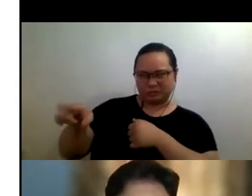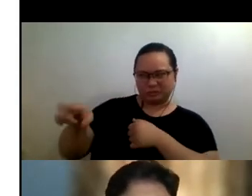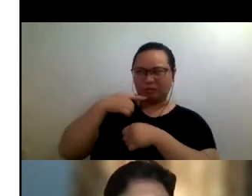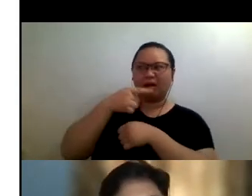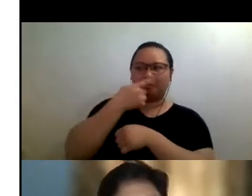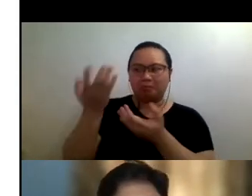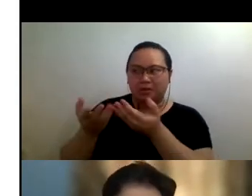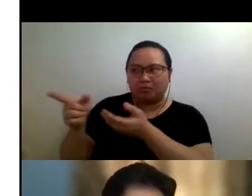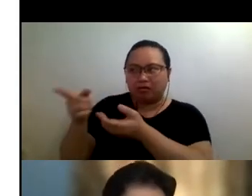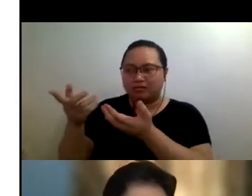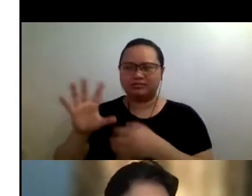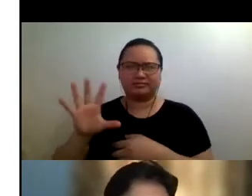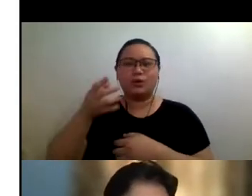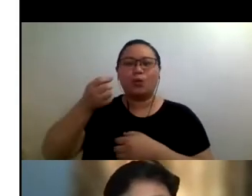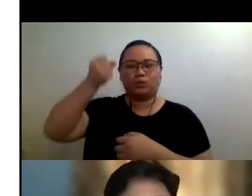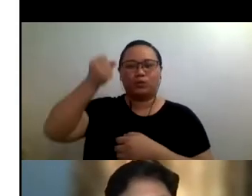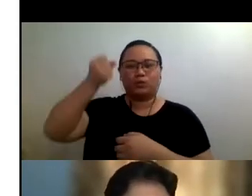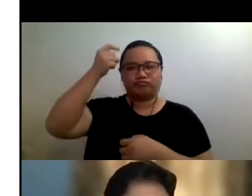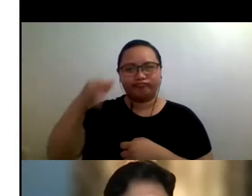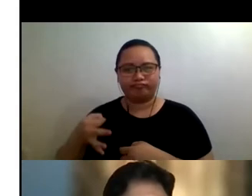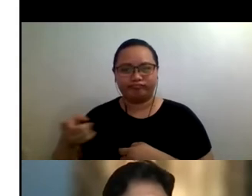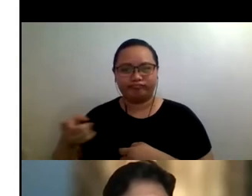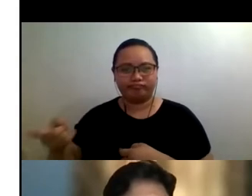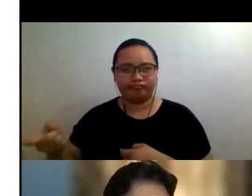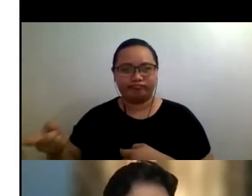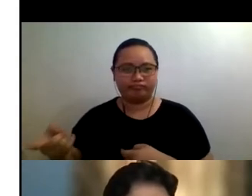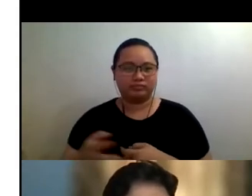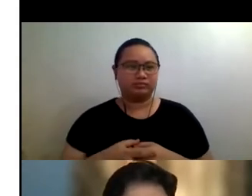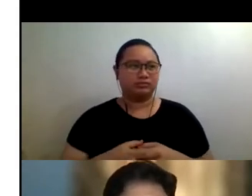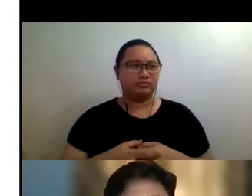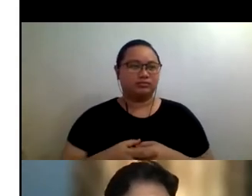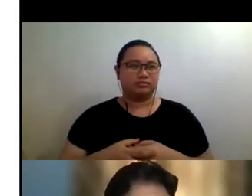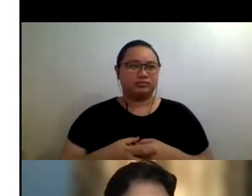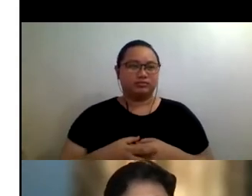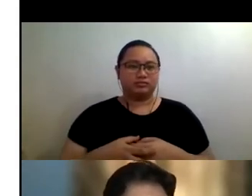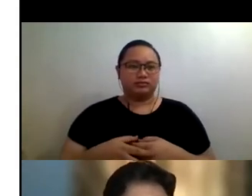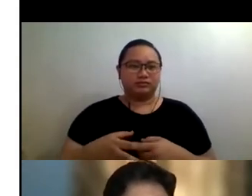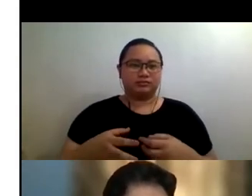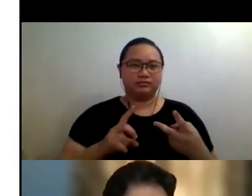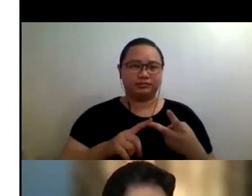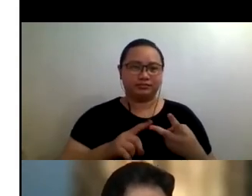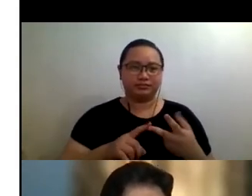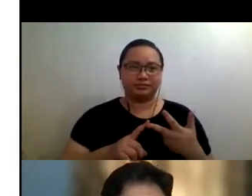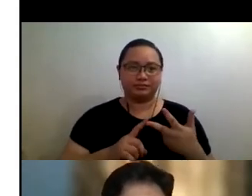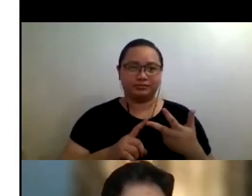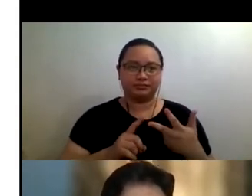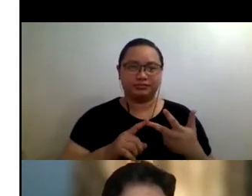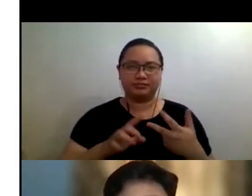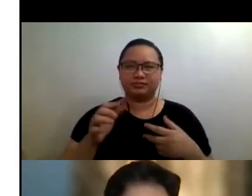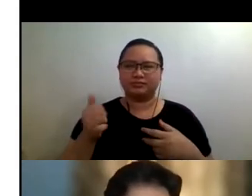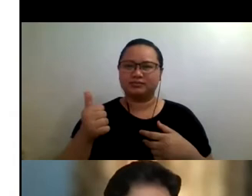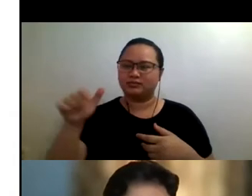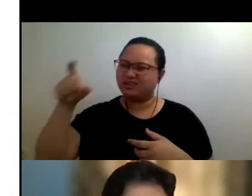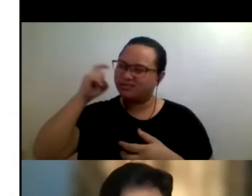first. So it connects quite well. Third is recognizing other people's emotions. It's when we understand